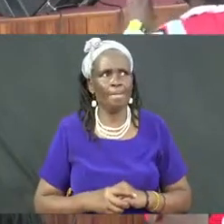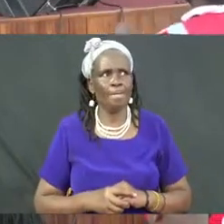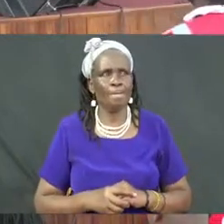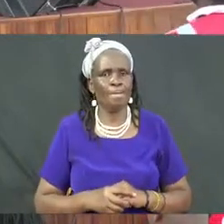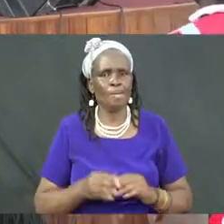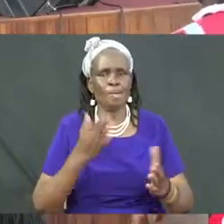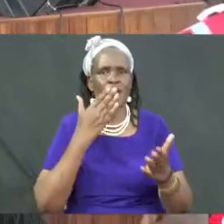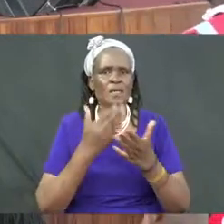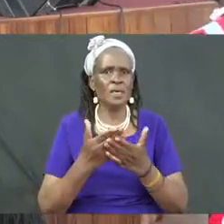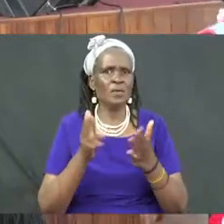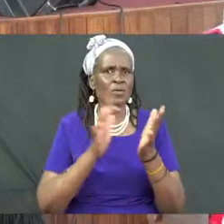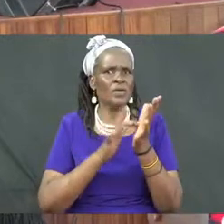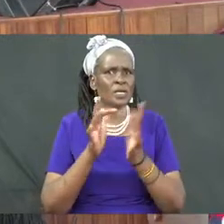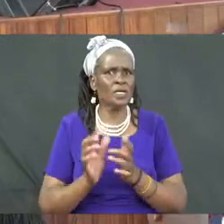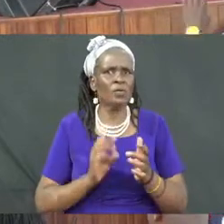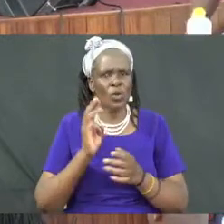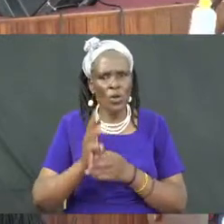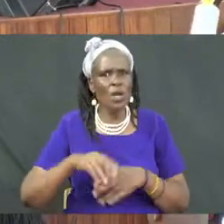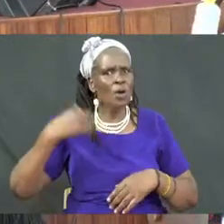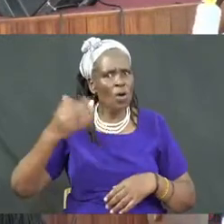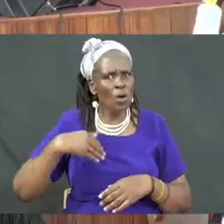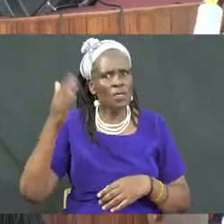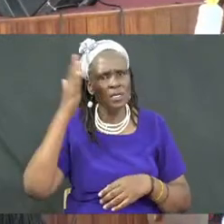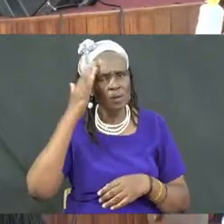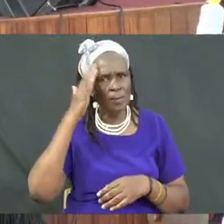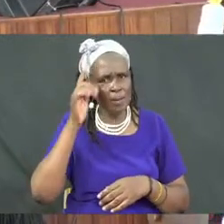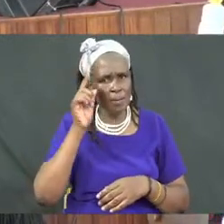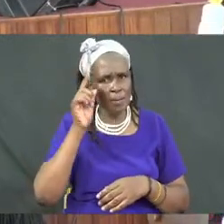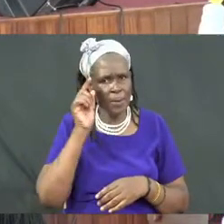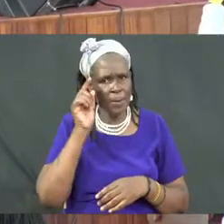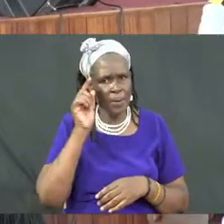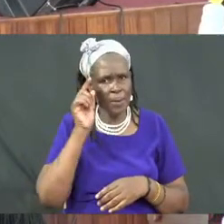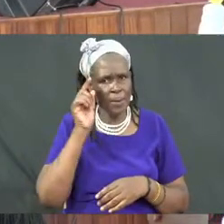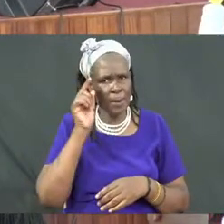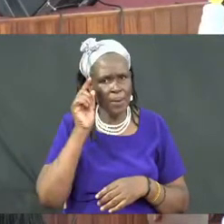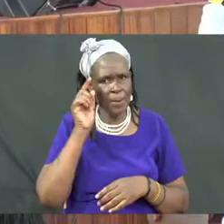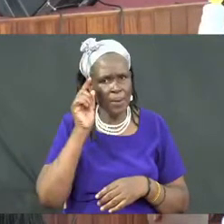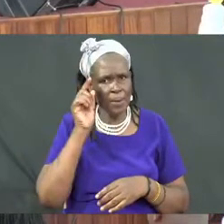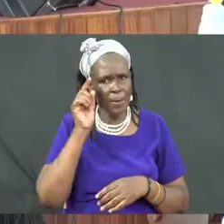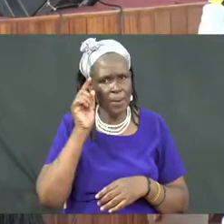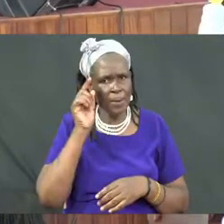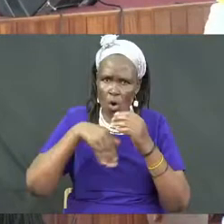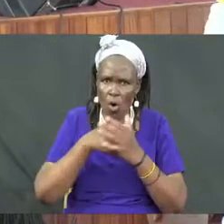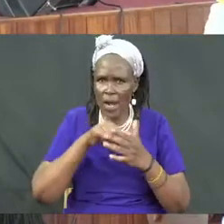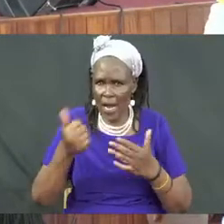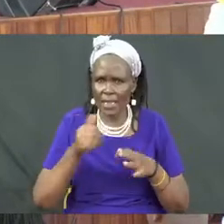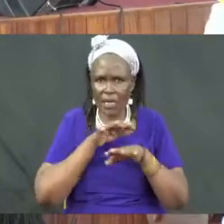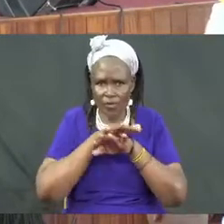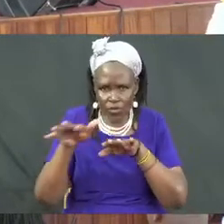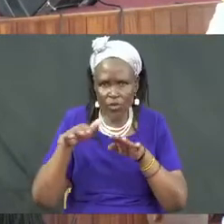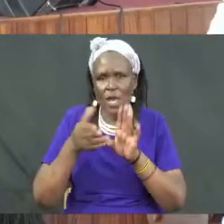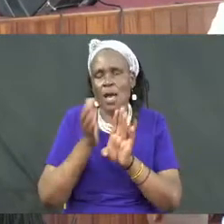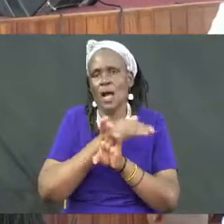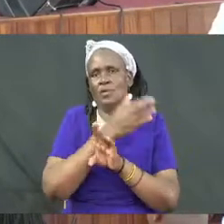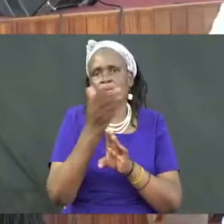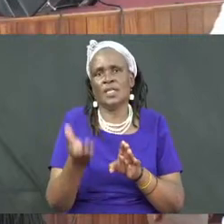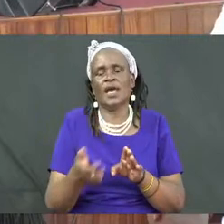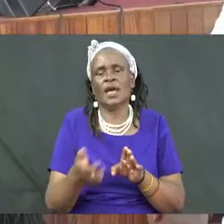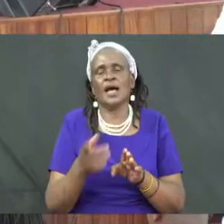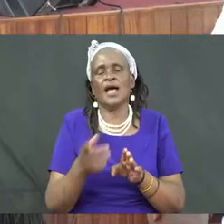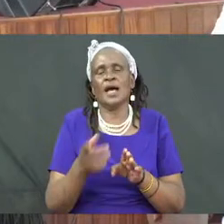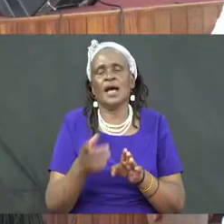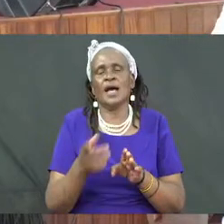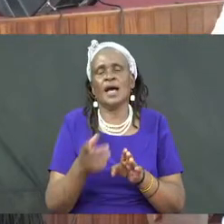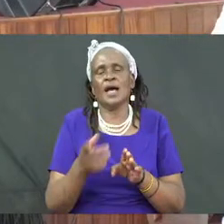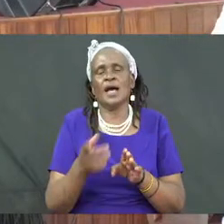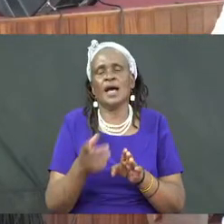Thanks, Jesus. We'll always remember it to follow you above all the other influencers out there. That's what I like to